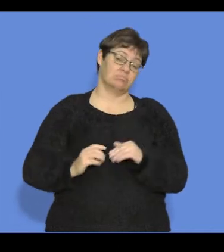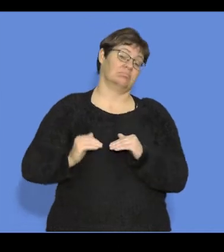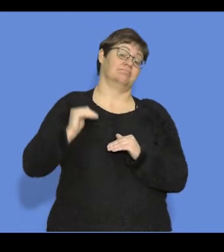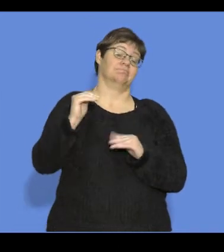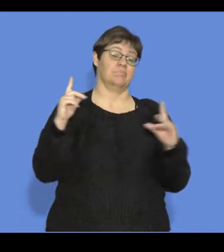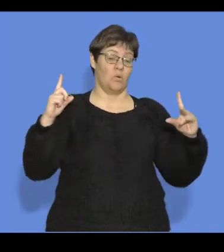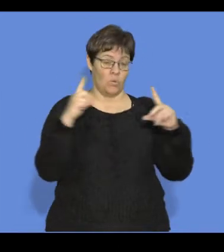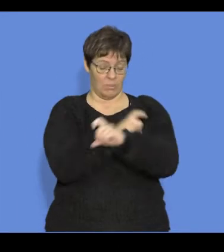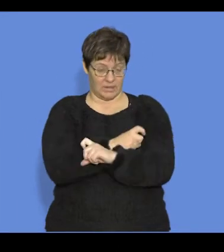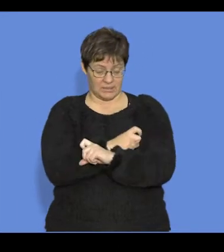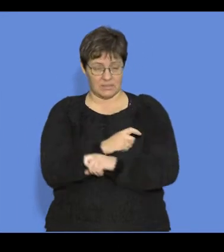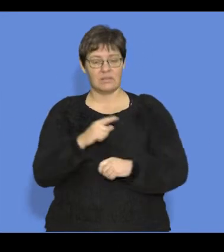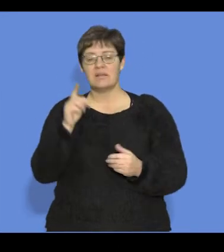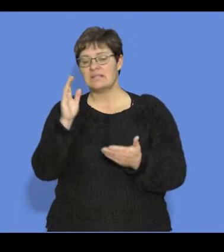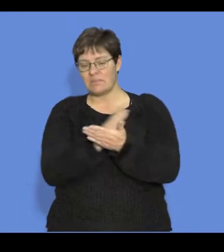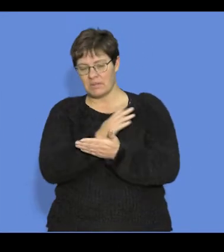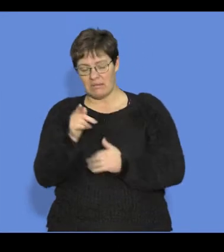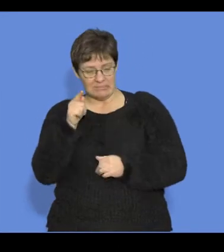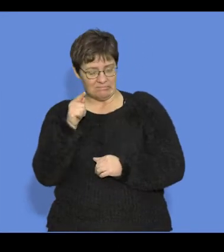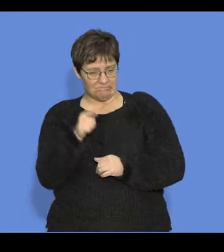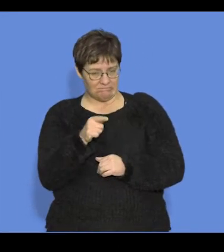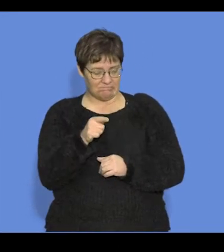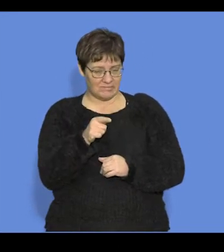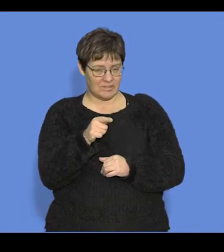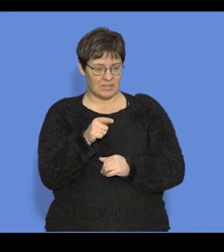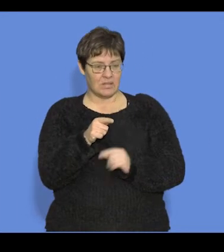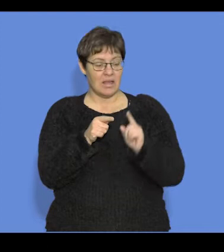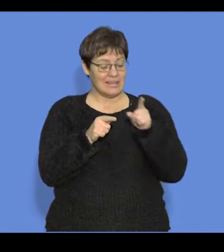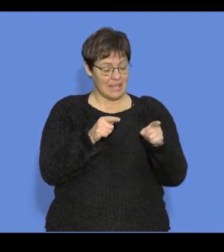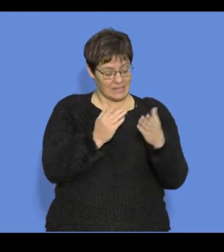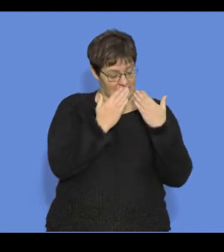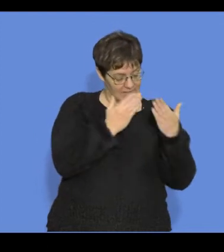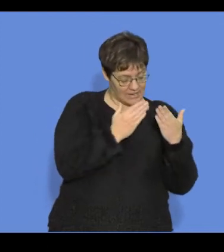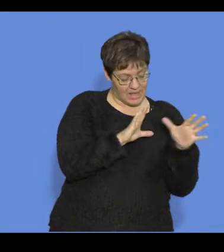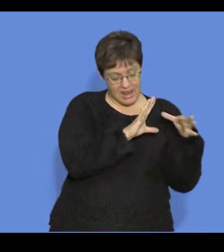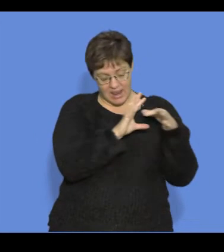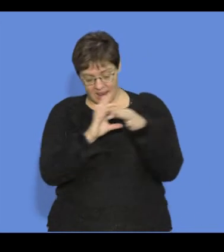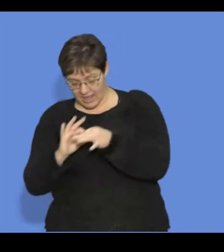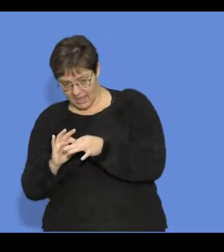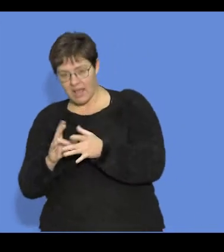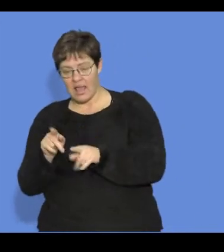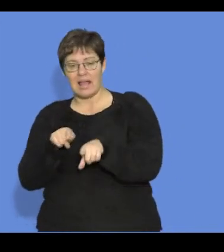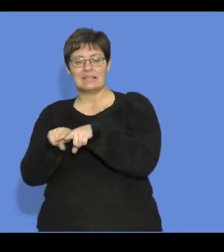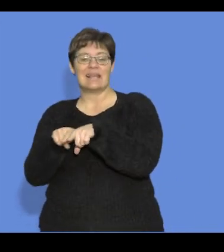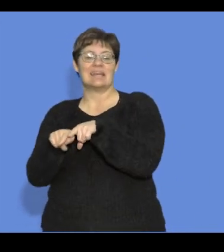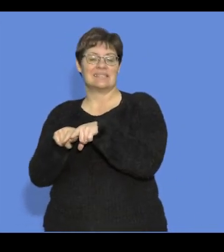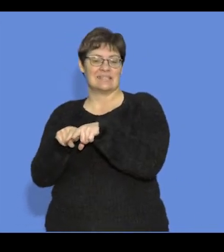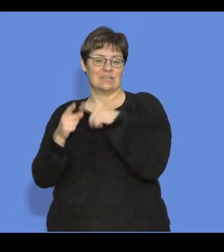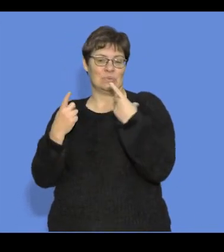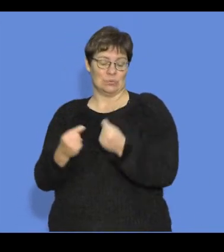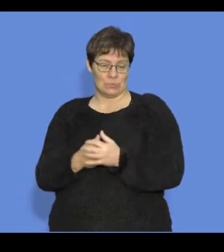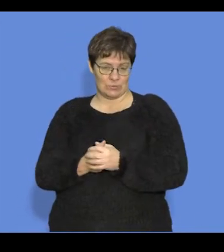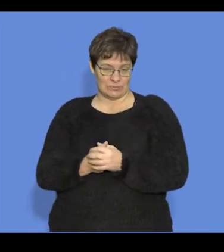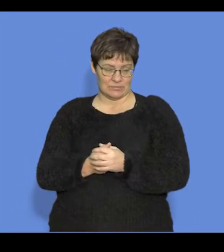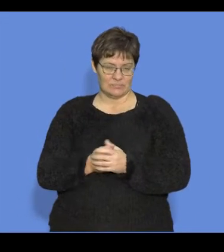complicated is you sometimes have to link the parts you have studied to experiments that are